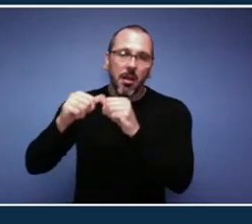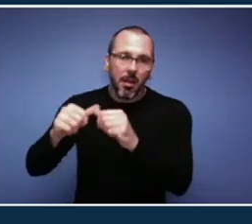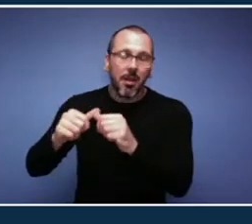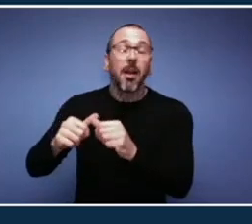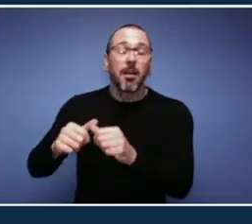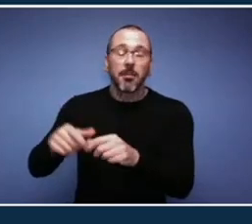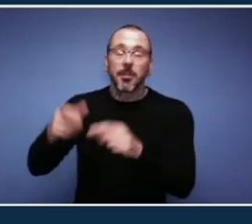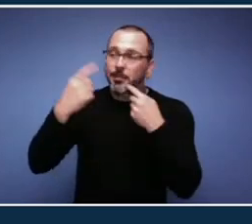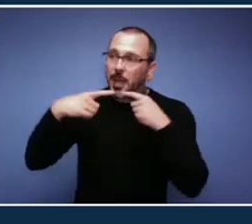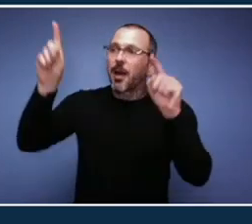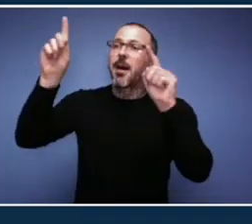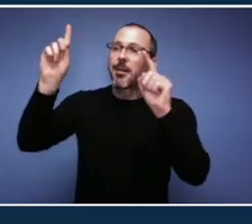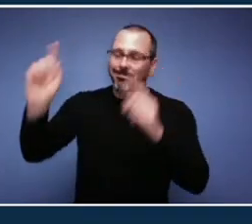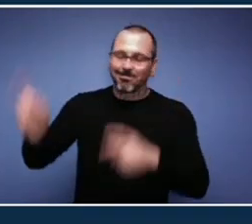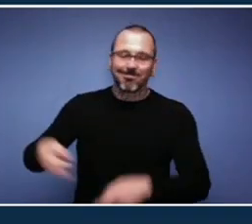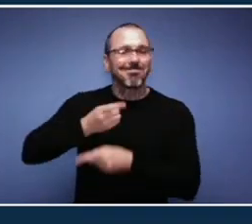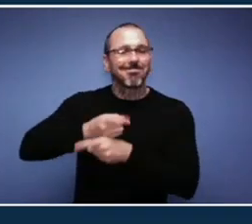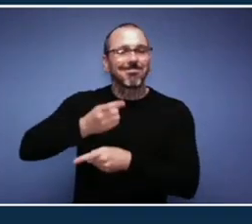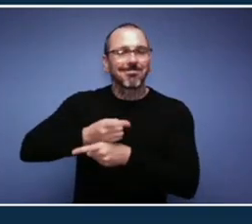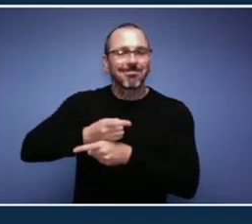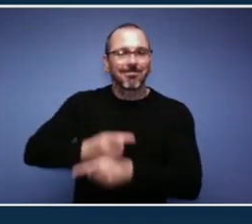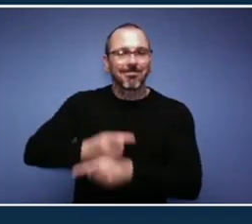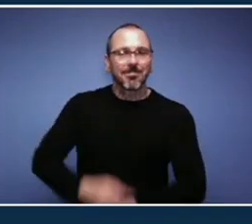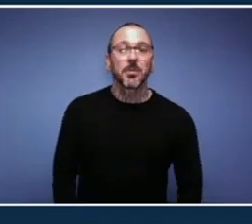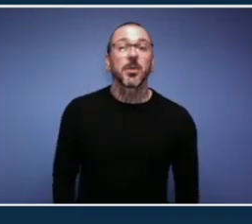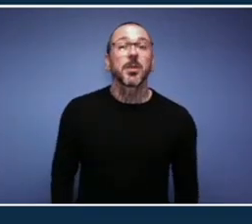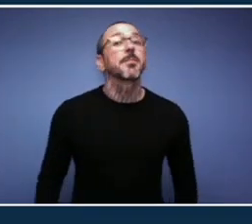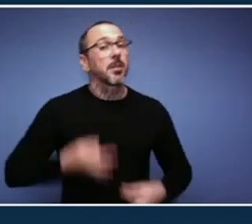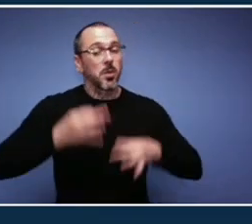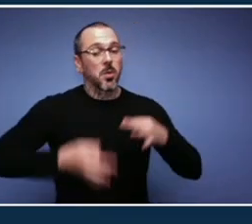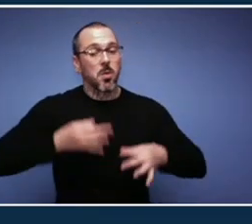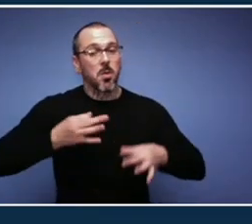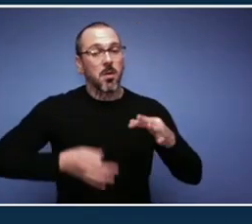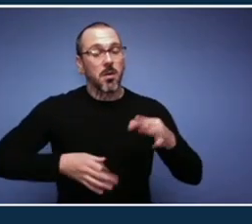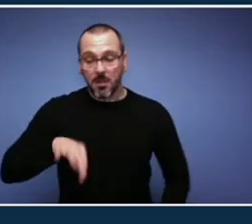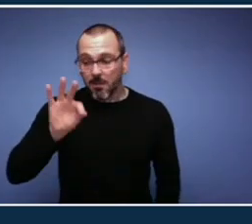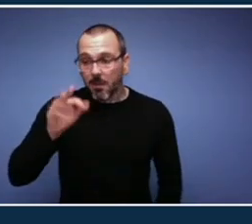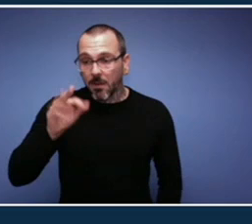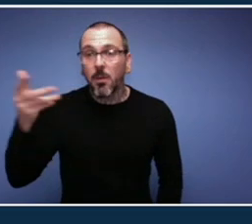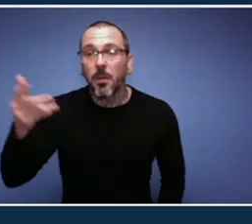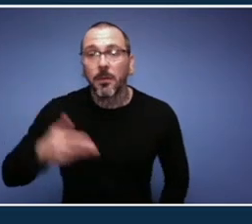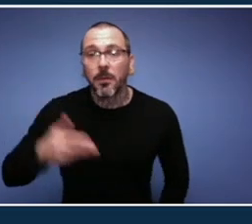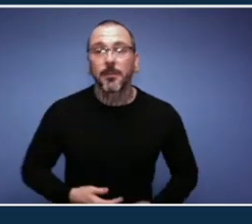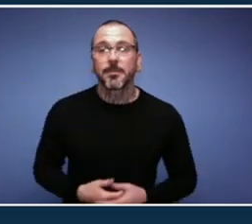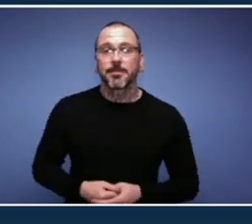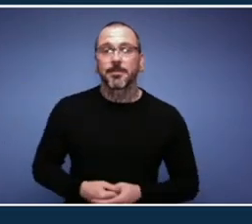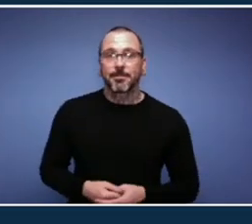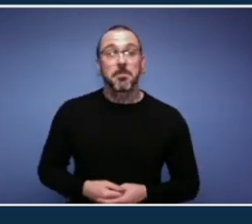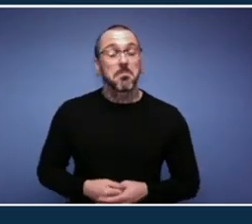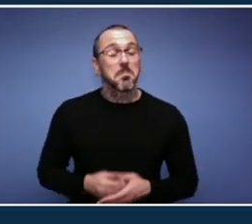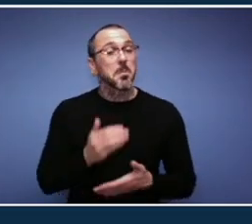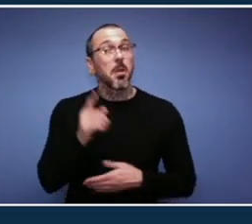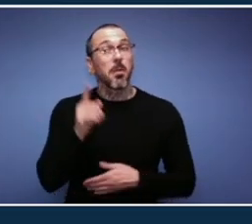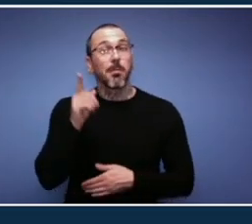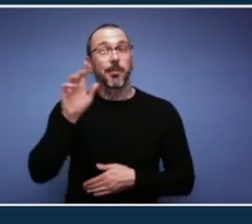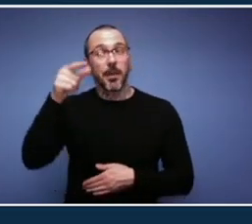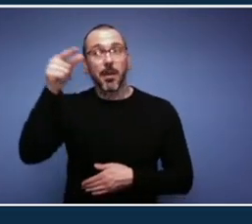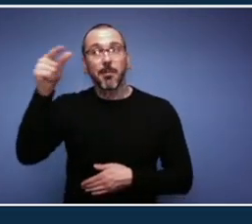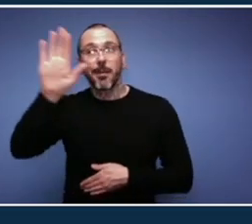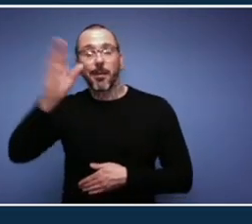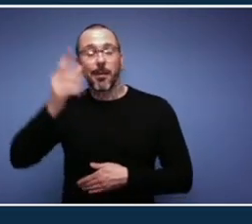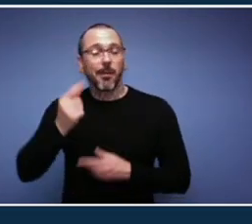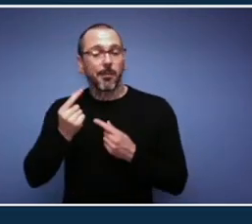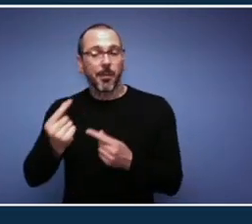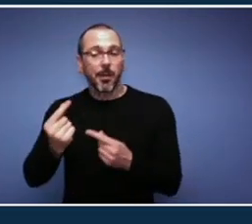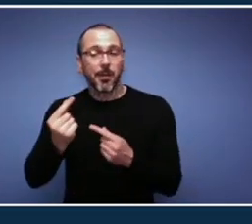the policies and practices of the government that were discriminatory, that included institutionalization and the